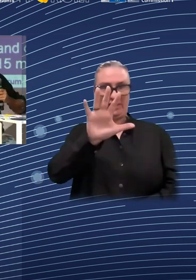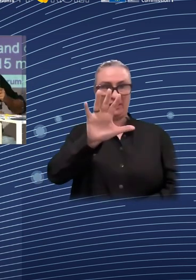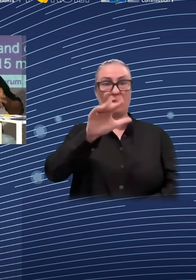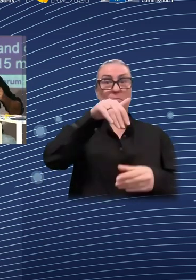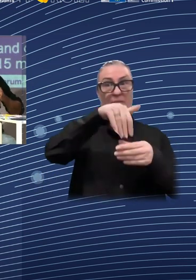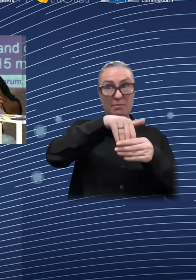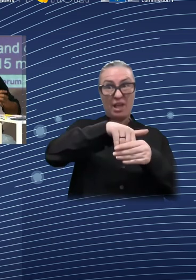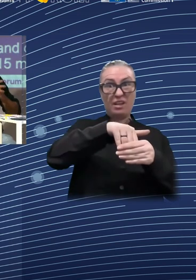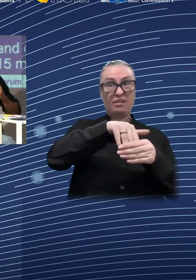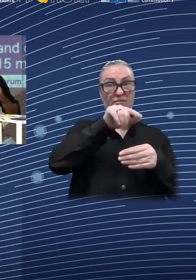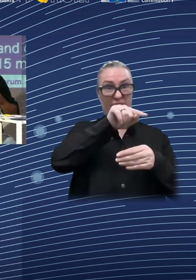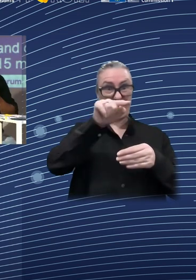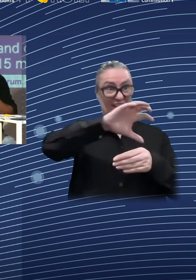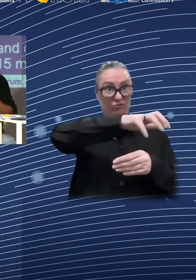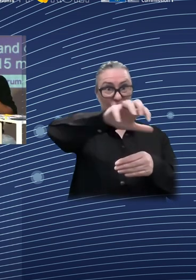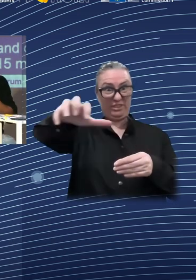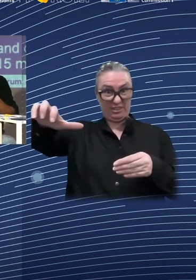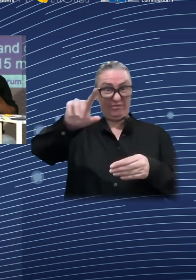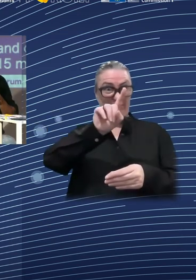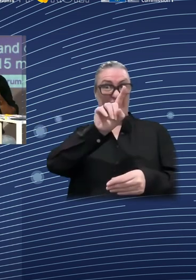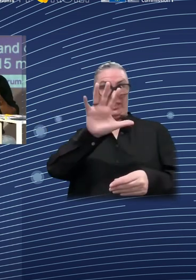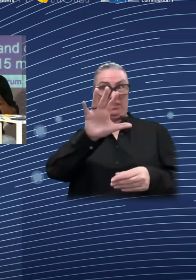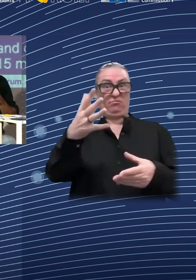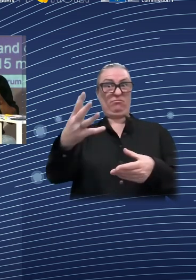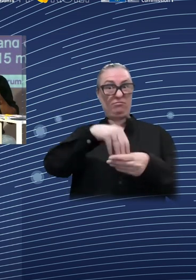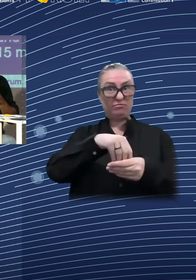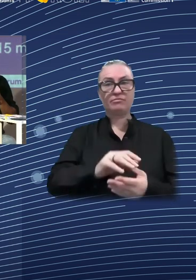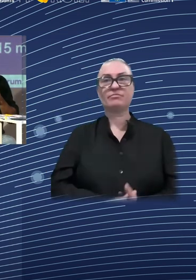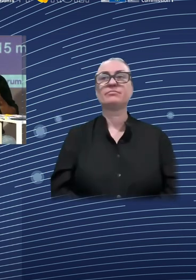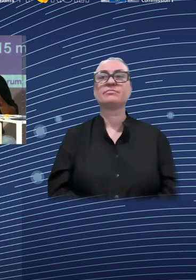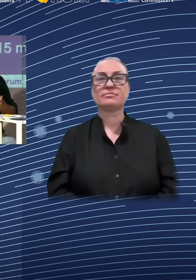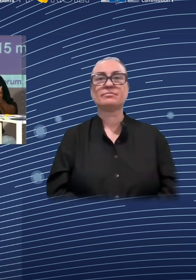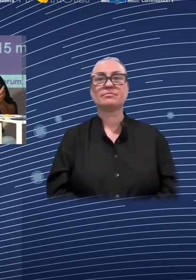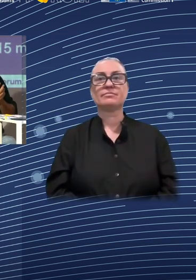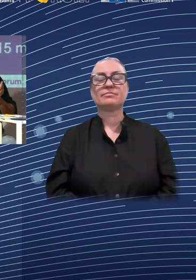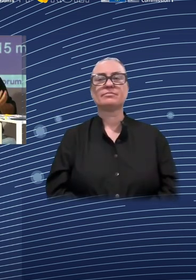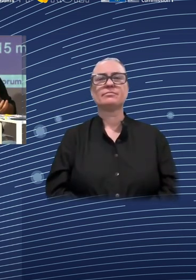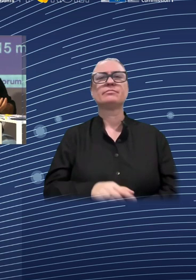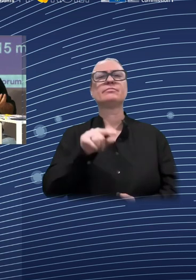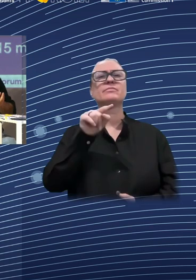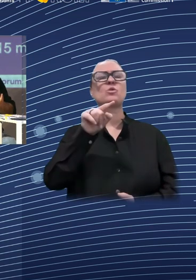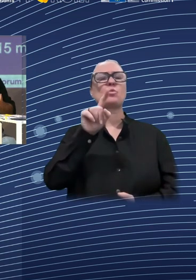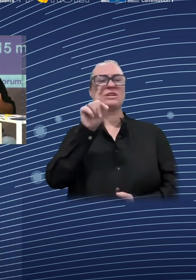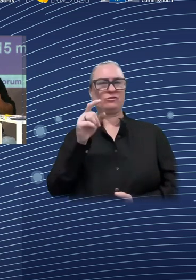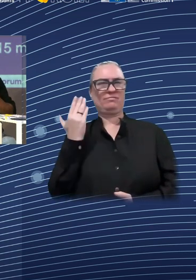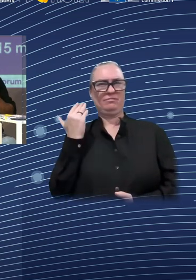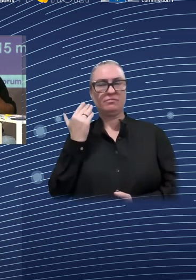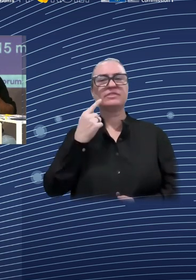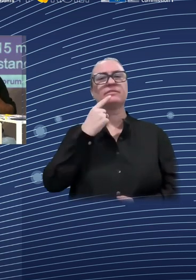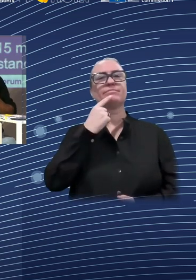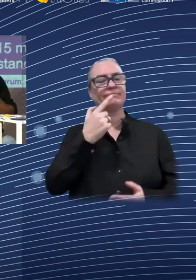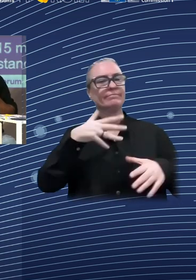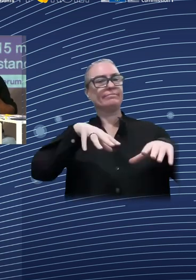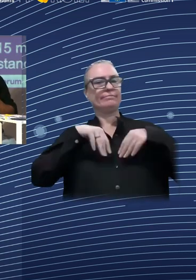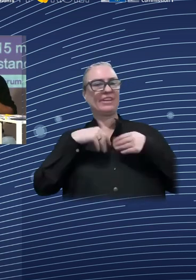funding, what can we do, what can be the role. For instance, we are trying to build a governance